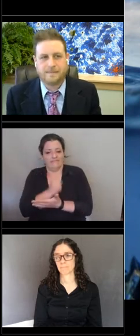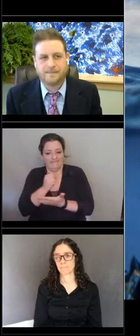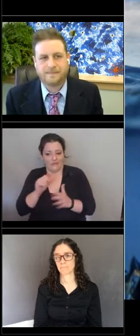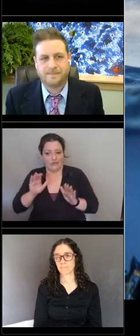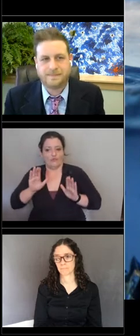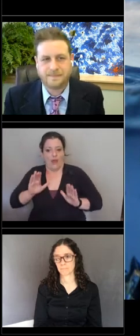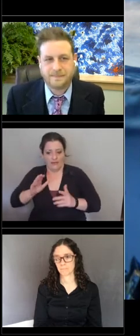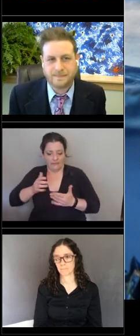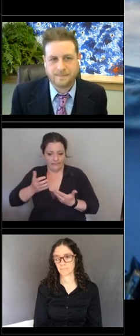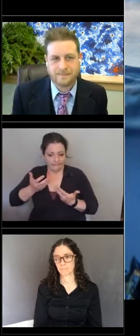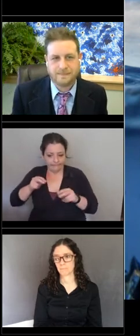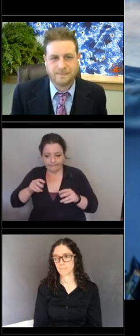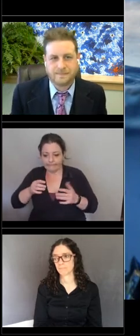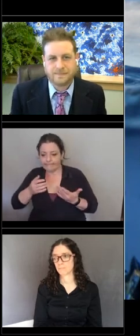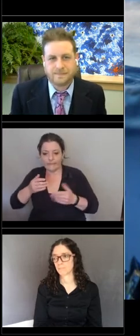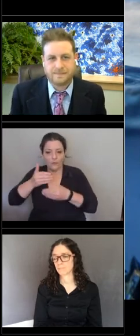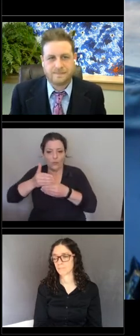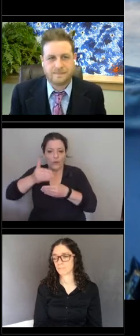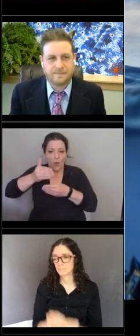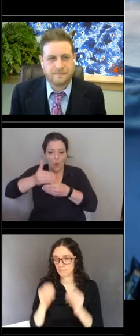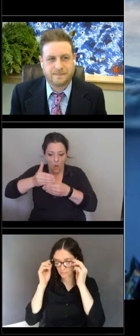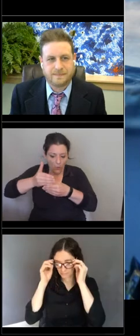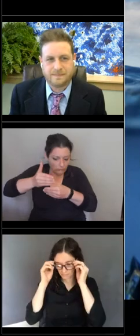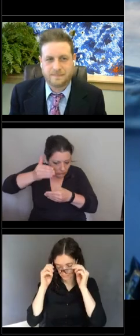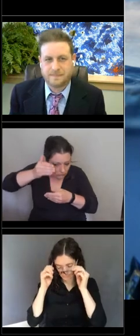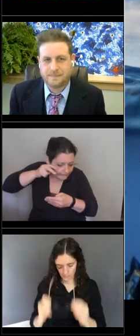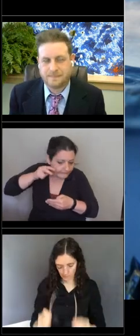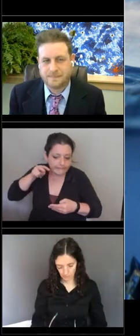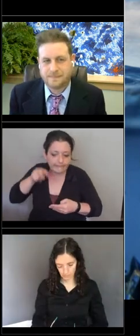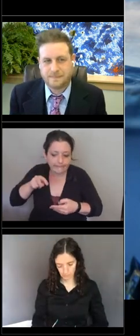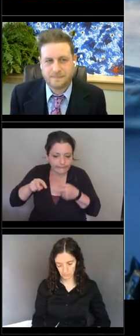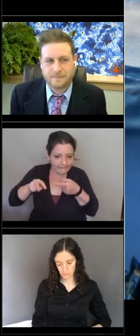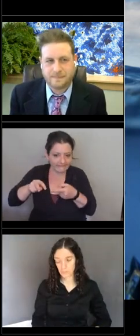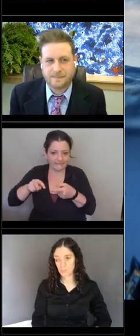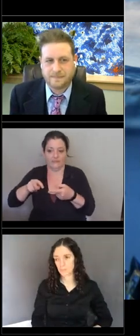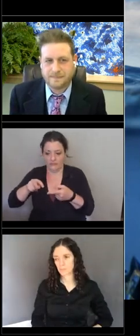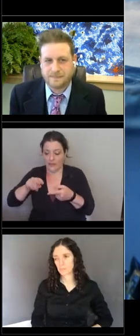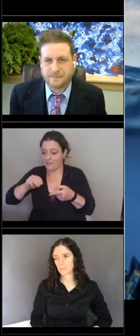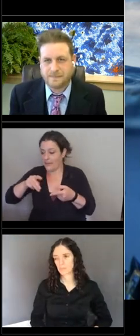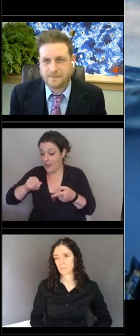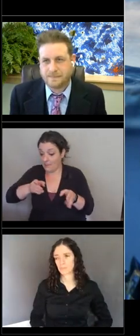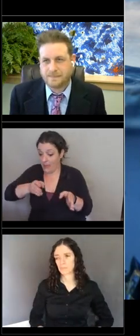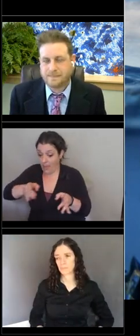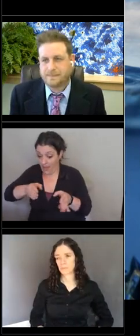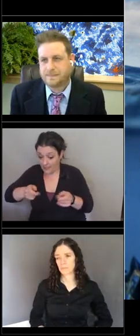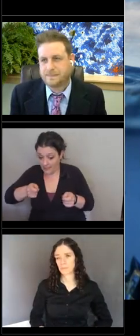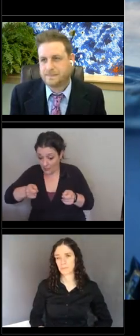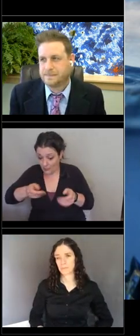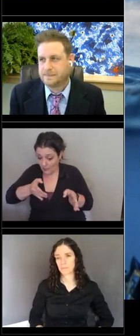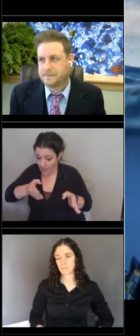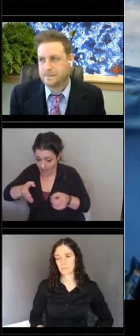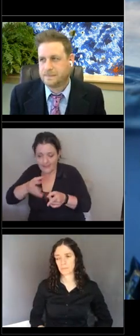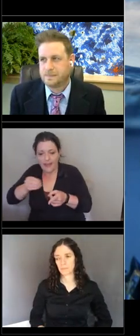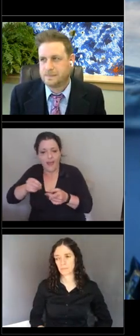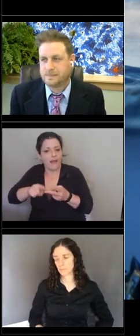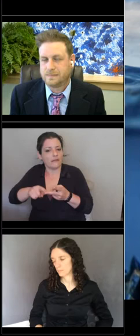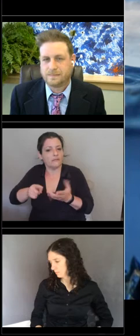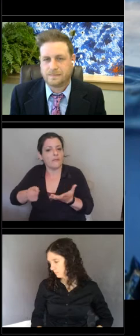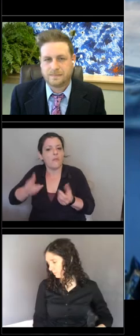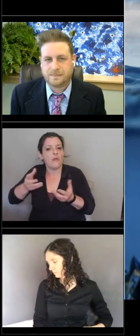how MPA programs are looking at climate change and the degree to which they are integrating climate into their management plans. I'd also like